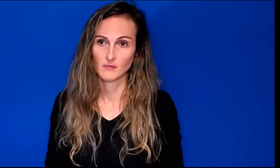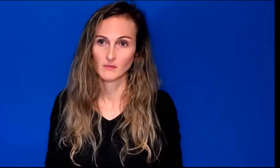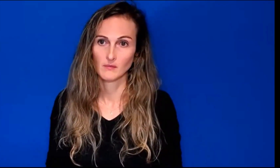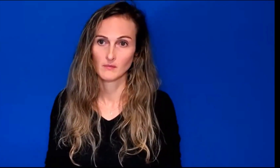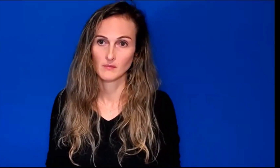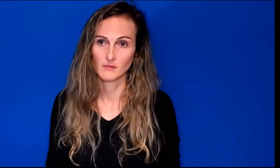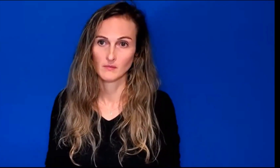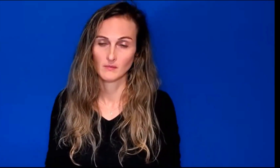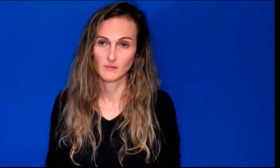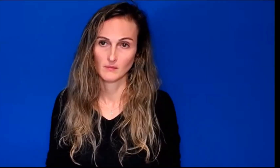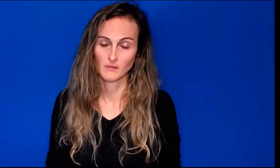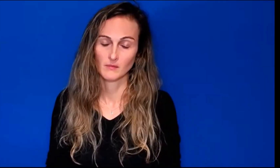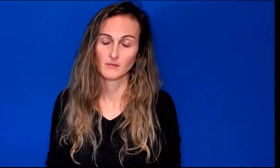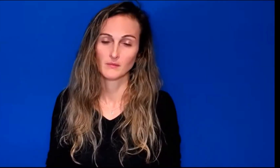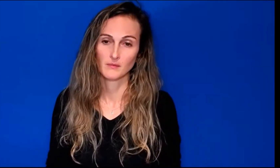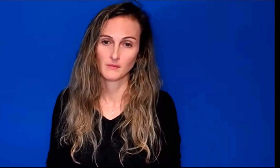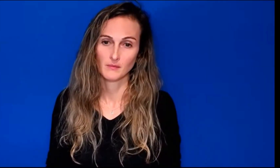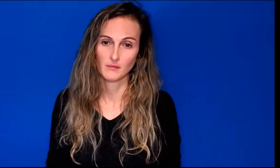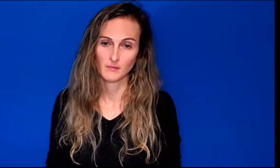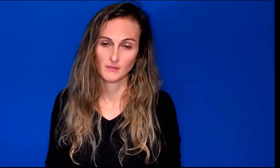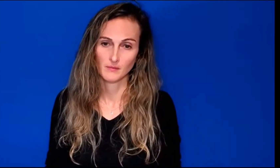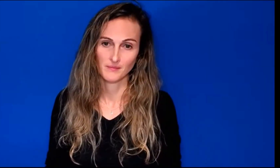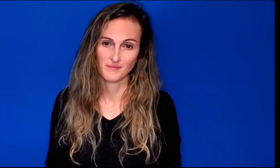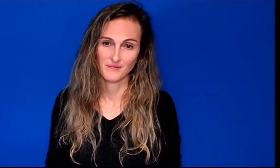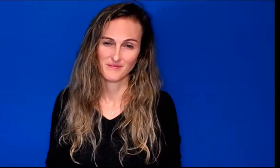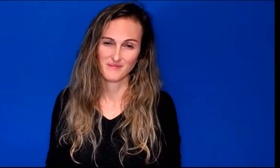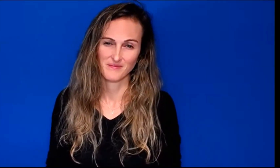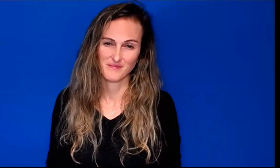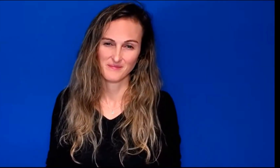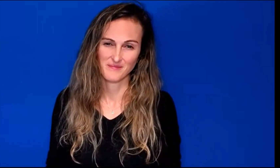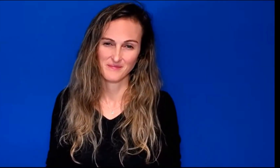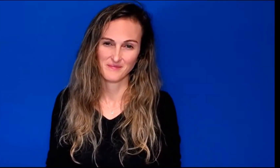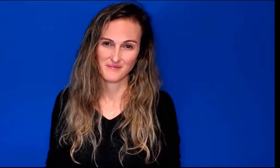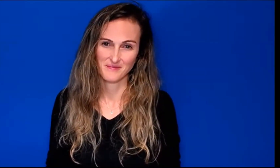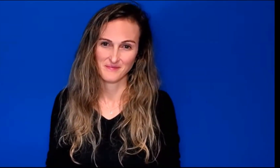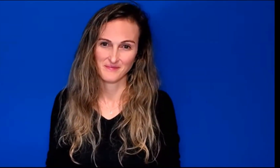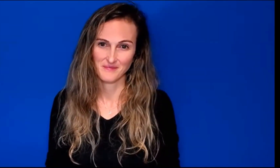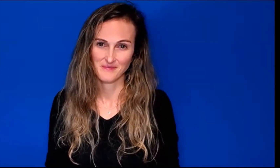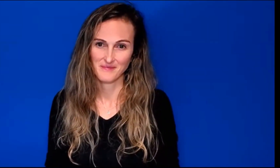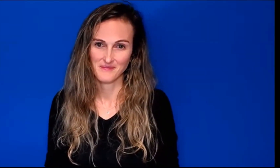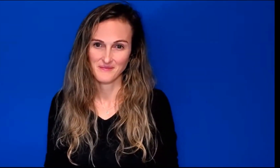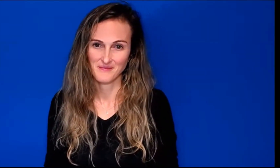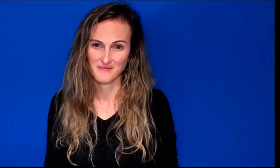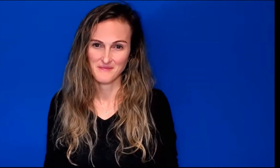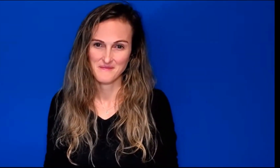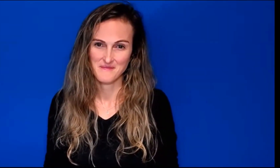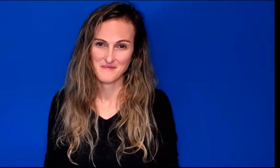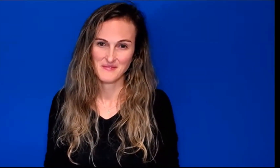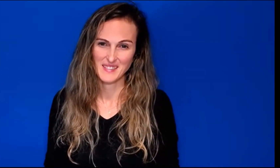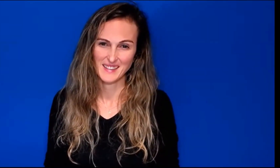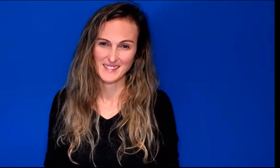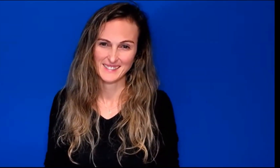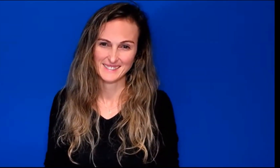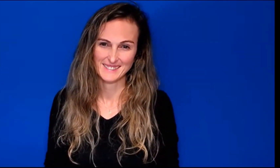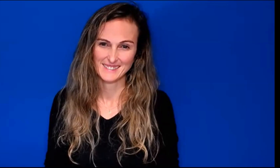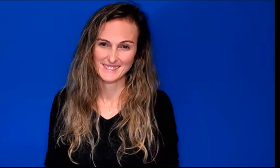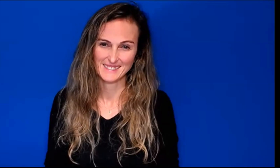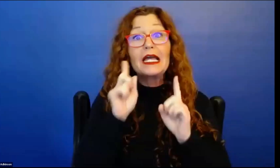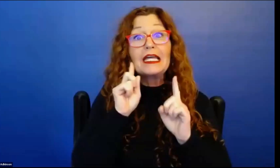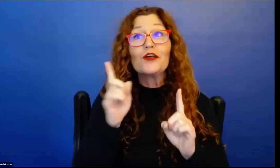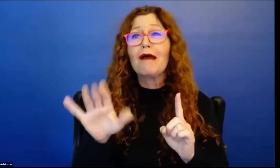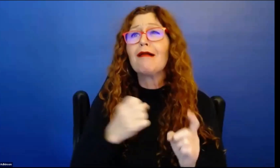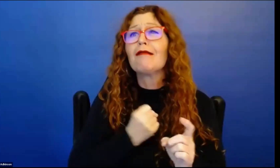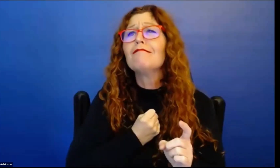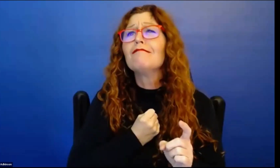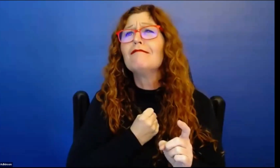I'm in the audience, I like to be an active listener and say amazing or give stars or hearts when I hear something I like. I really encourage you to do that